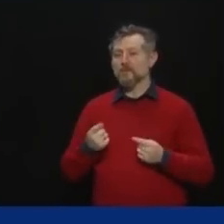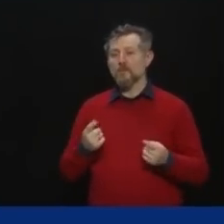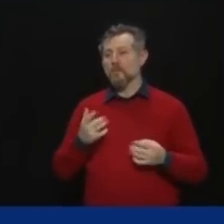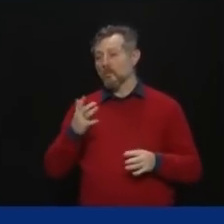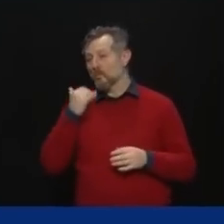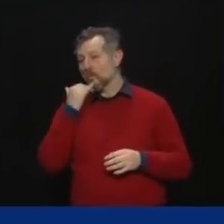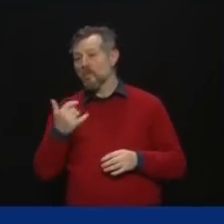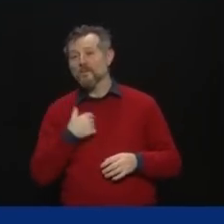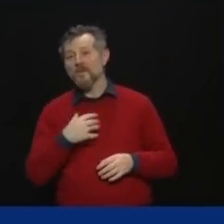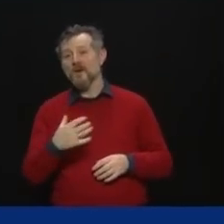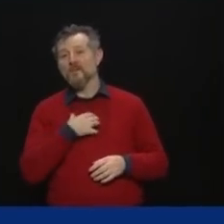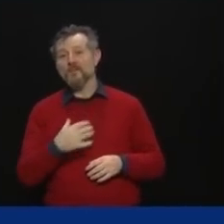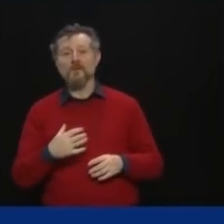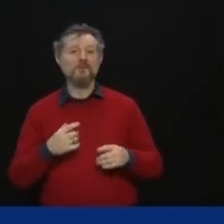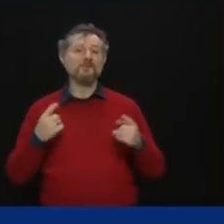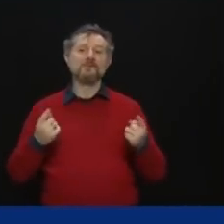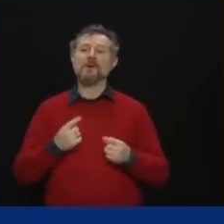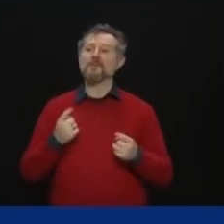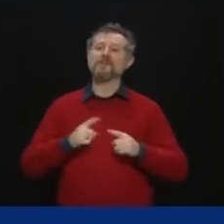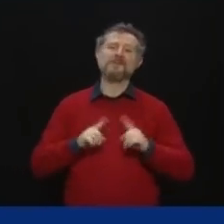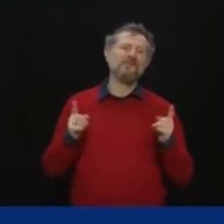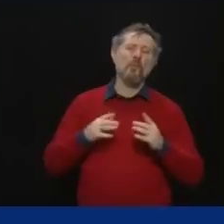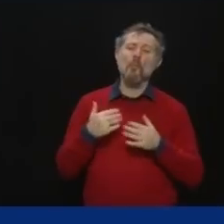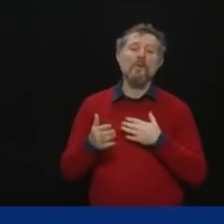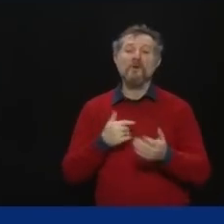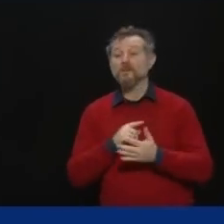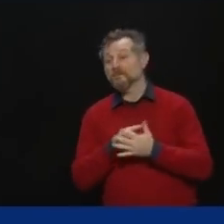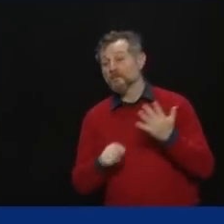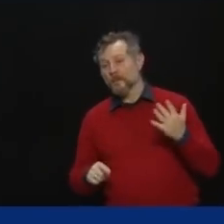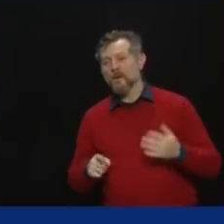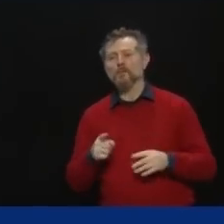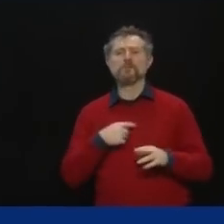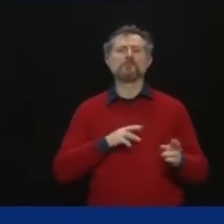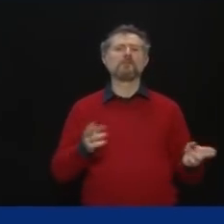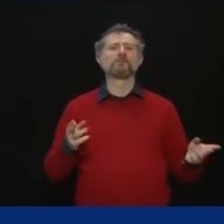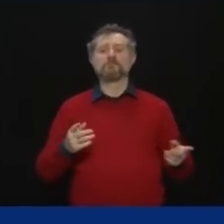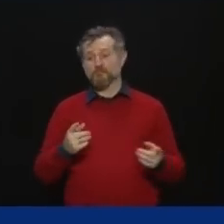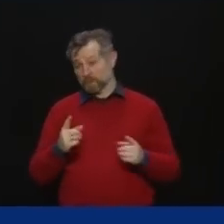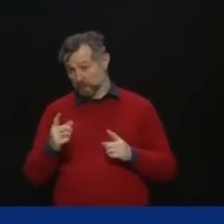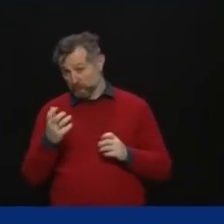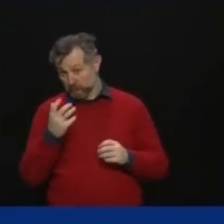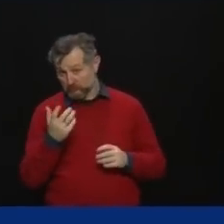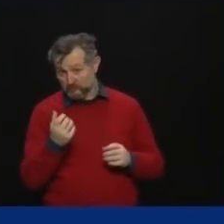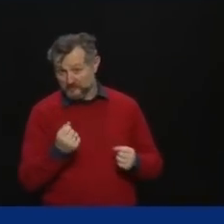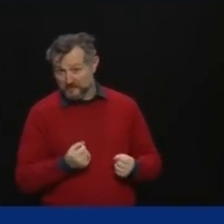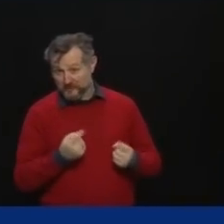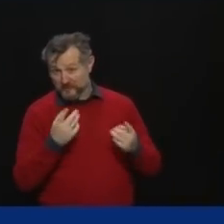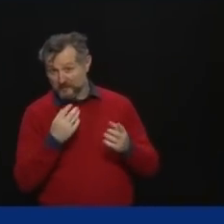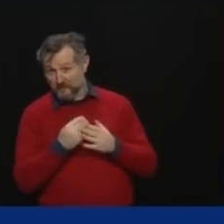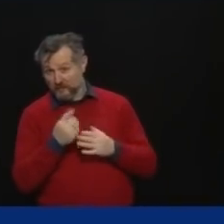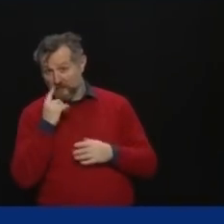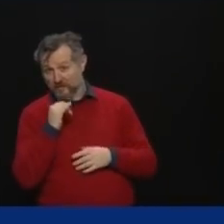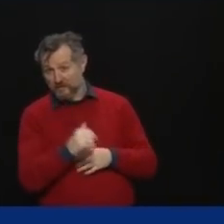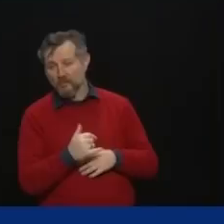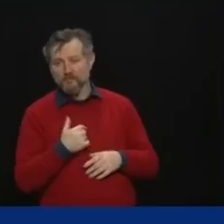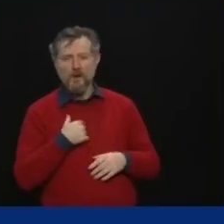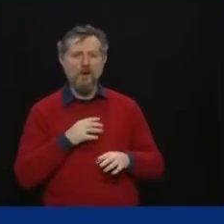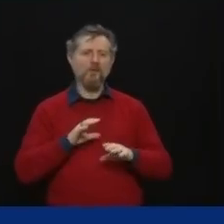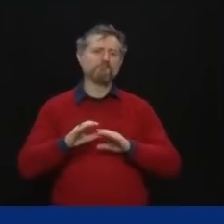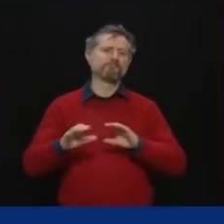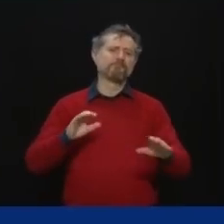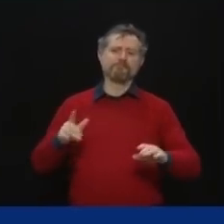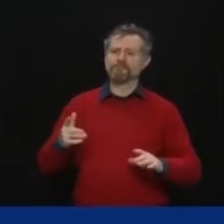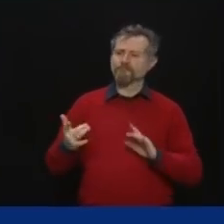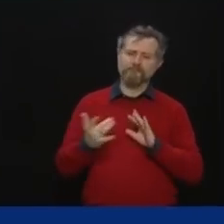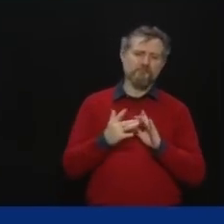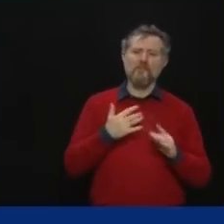they want to ship signs to places. So we want to make sure that we pick up the costs of this. I appreciate all their cooperation, and I